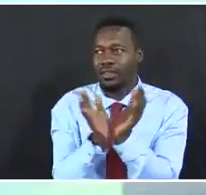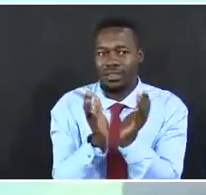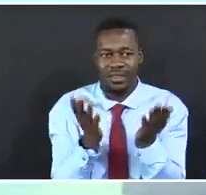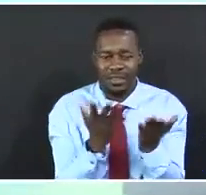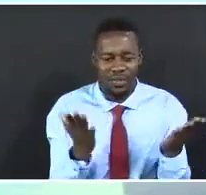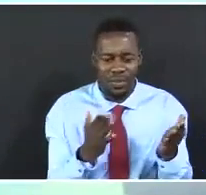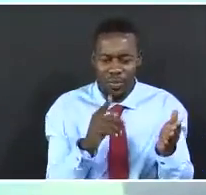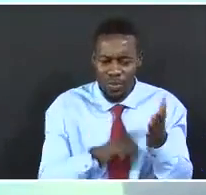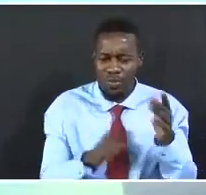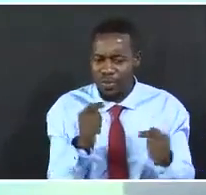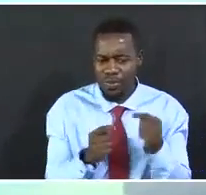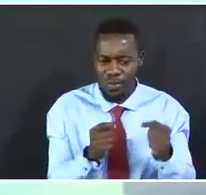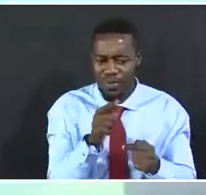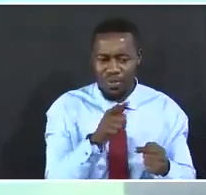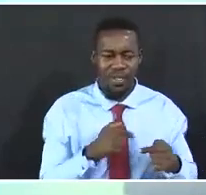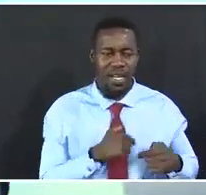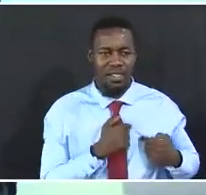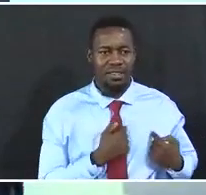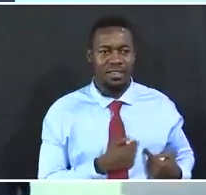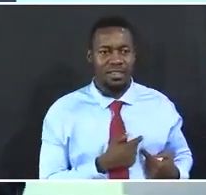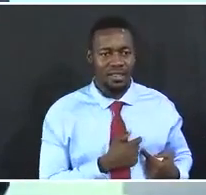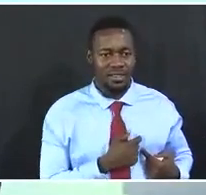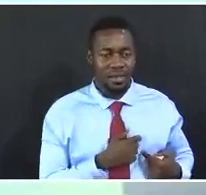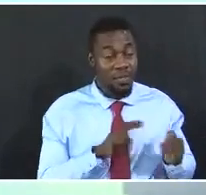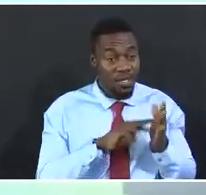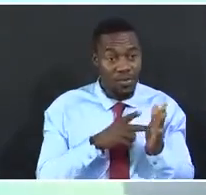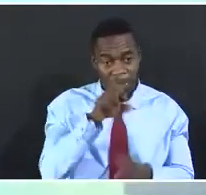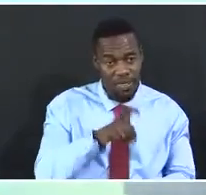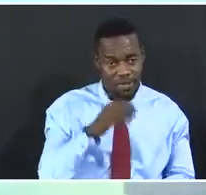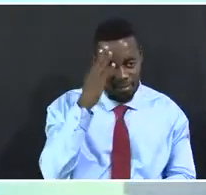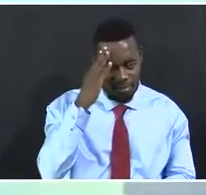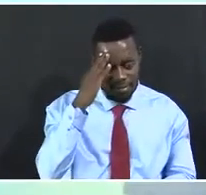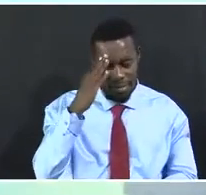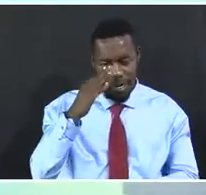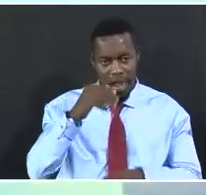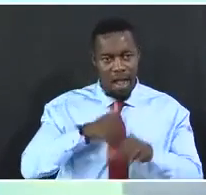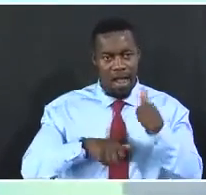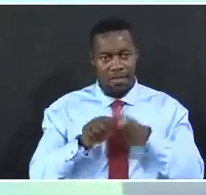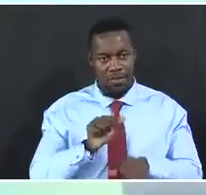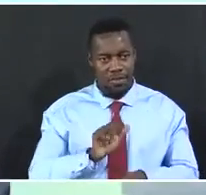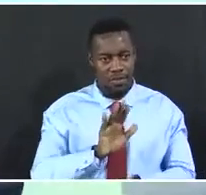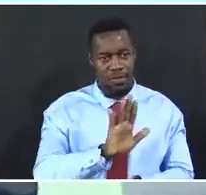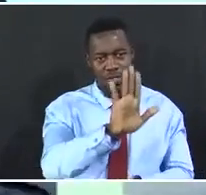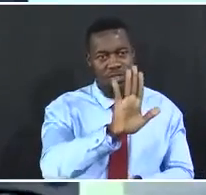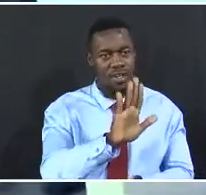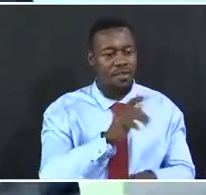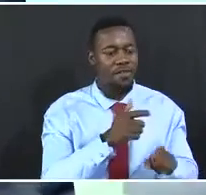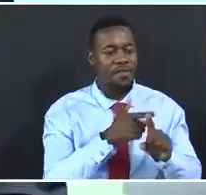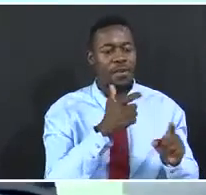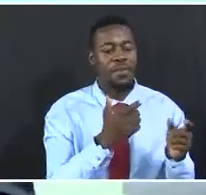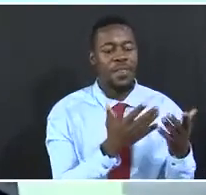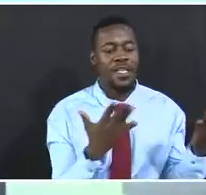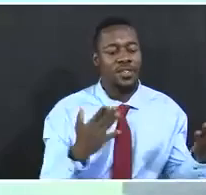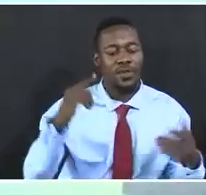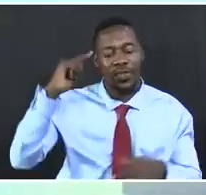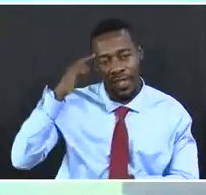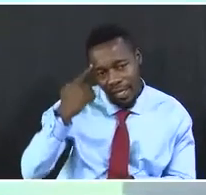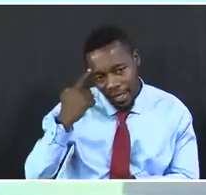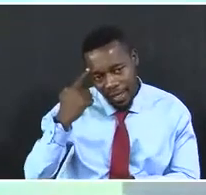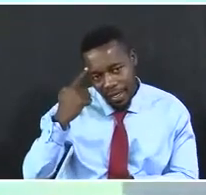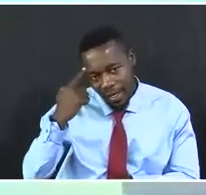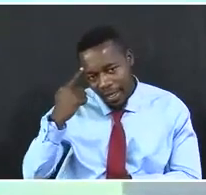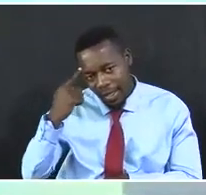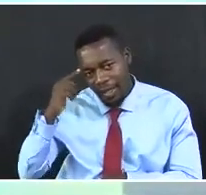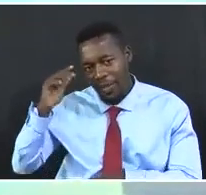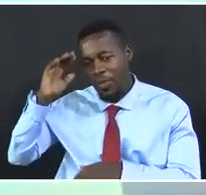understanding. It's important as Christians to know that our actions come from the things we think and believe. If